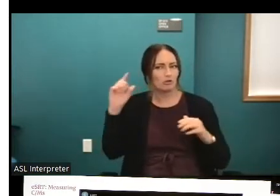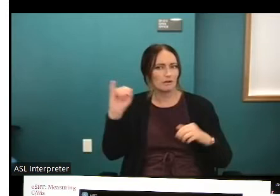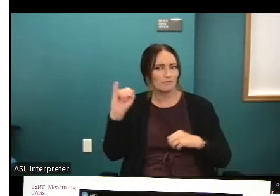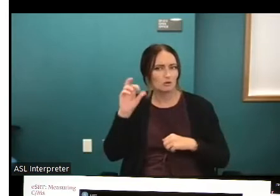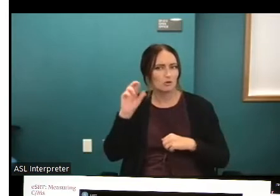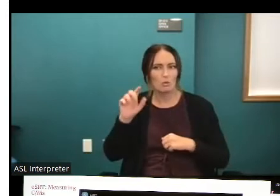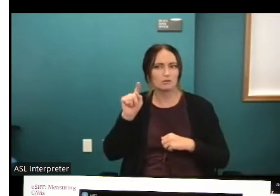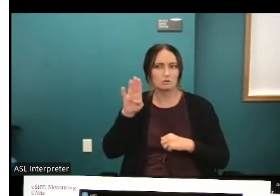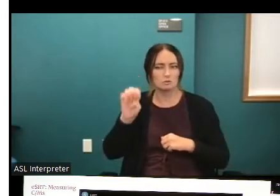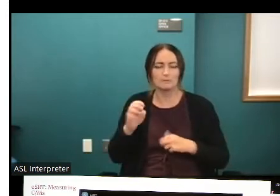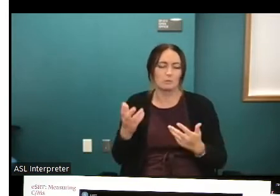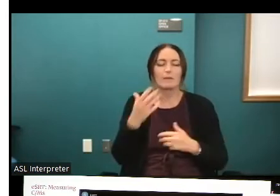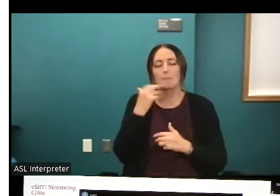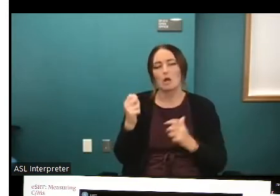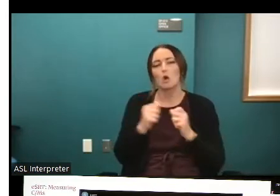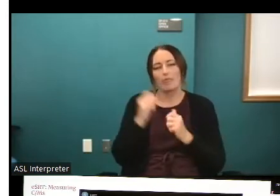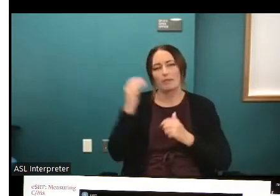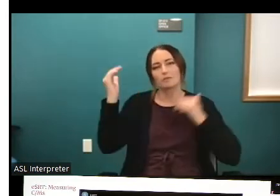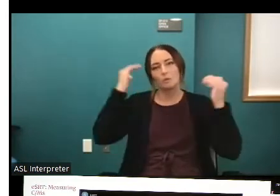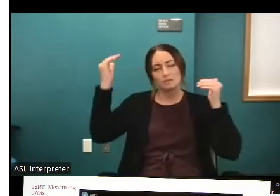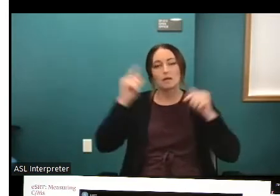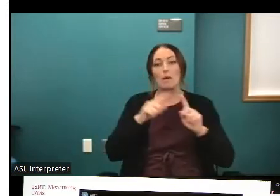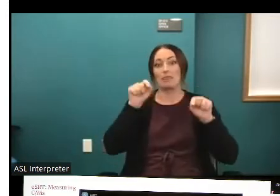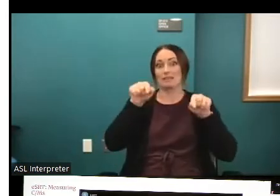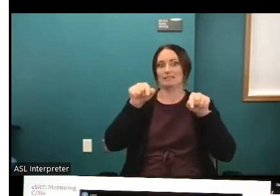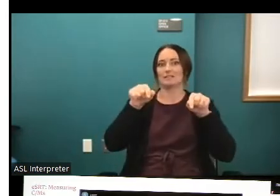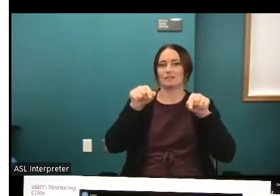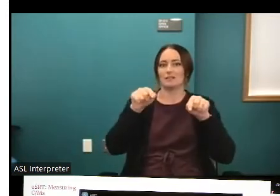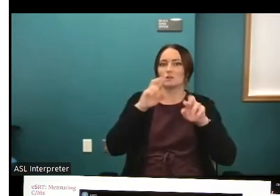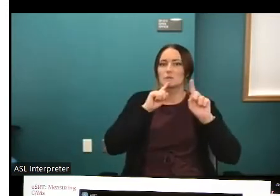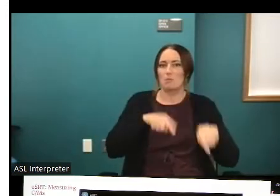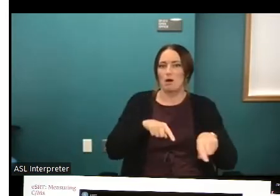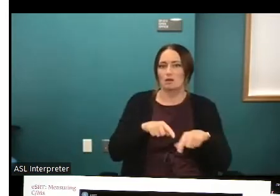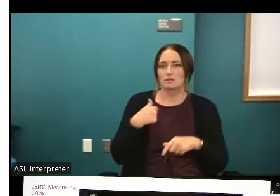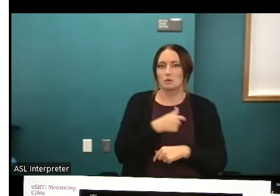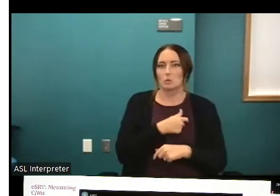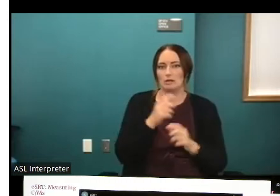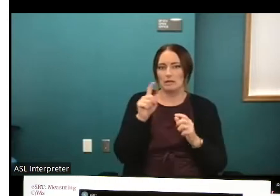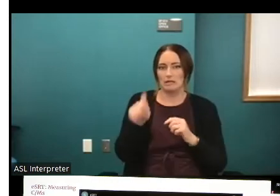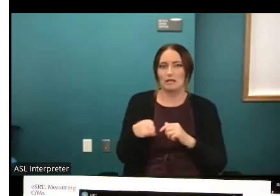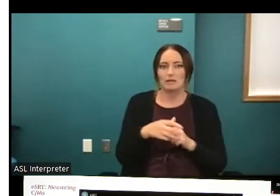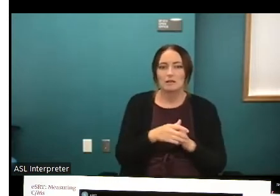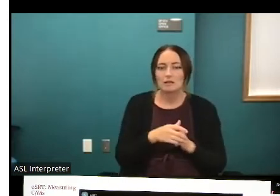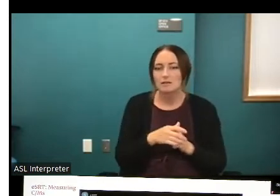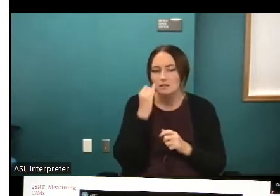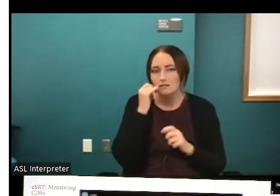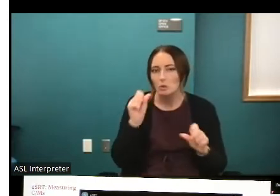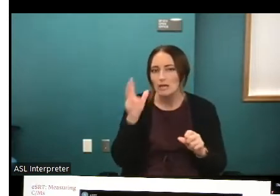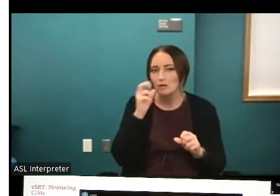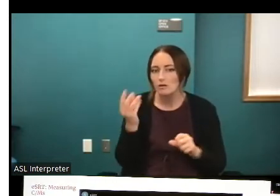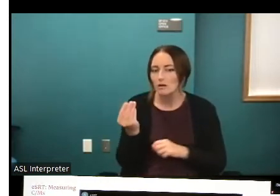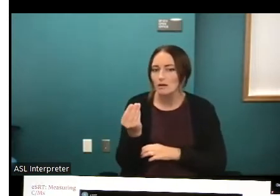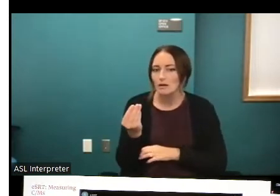better in the adult population. But this is the response that we're looking for. So if you play, and if you can hear the beep as it